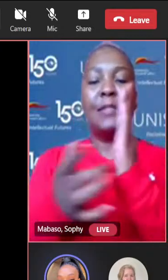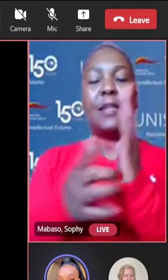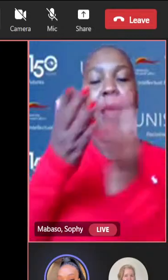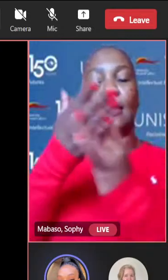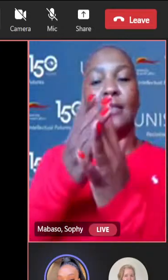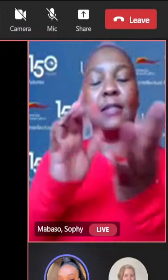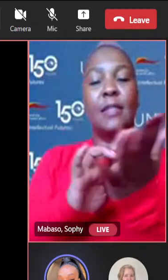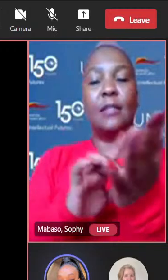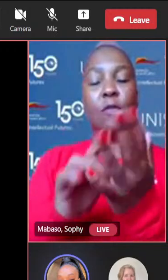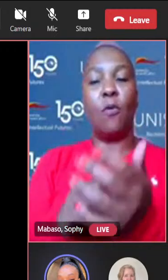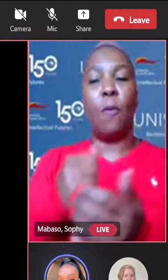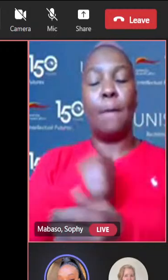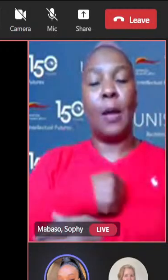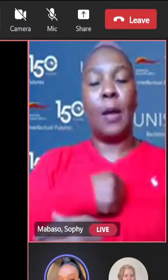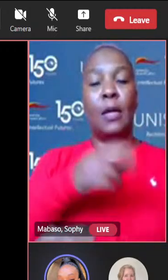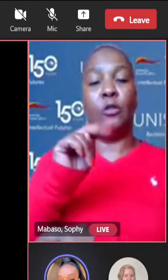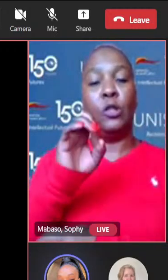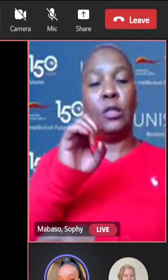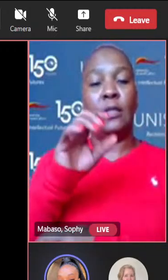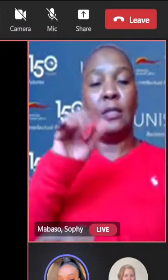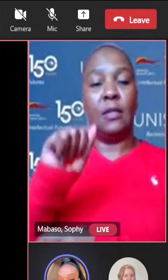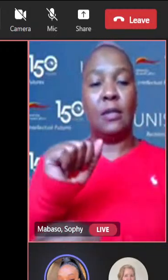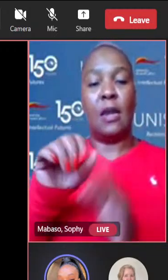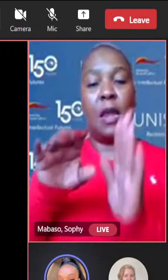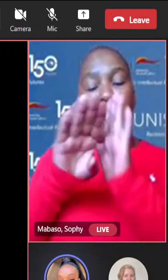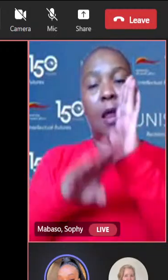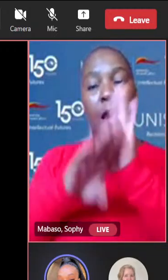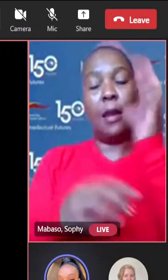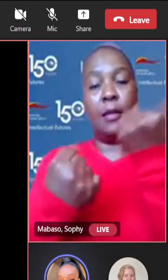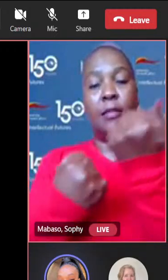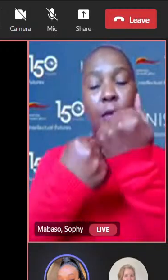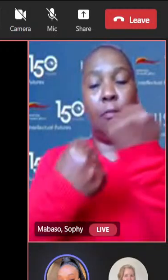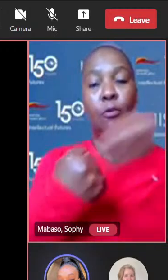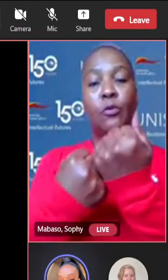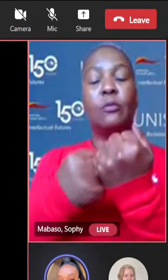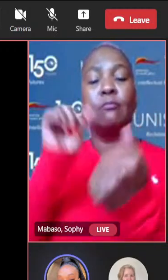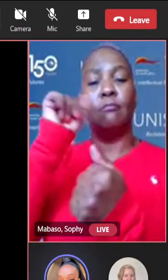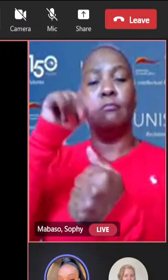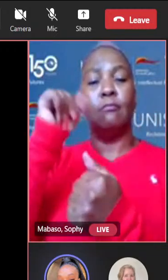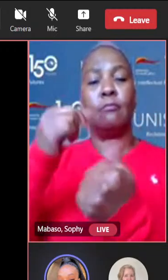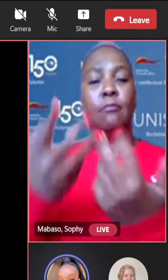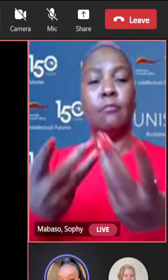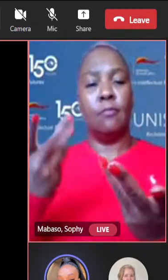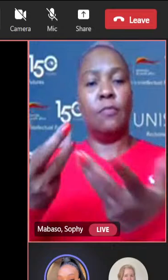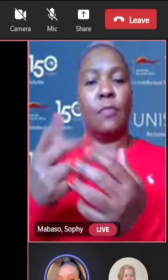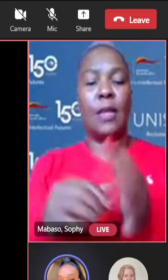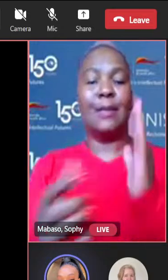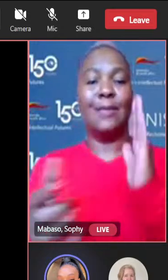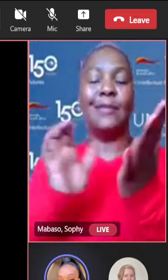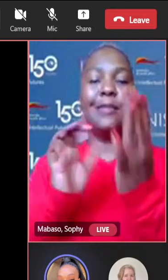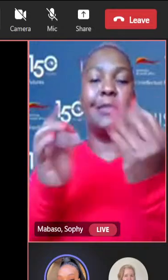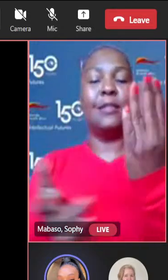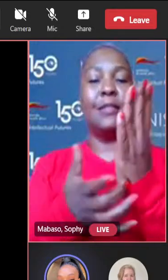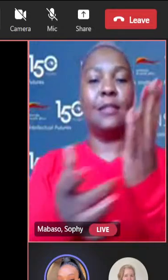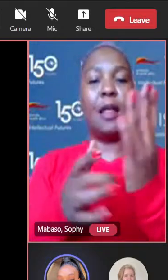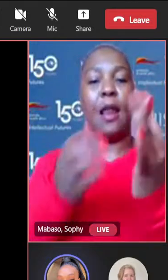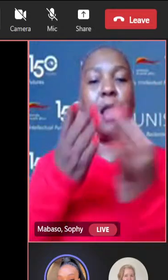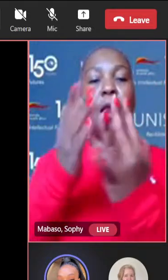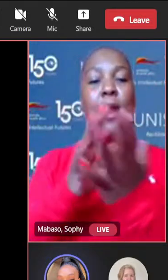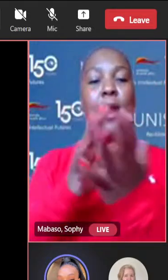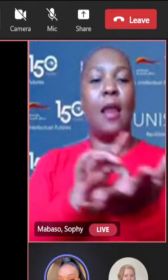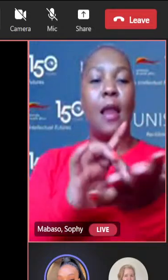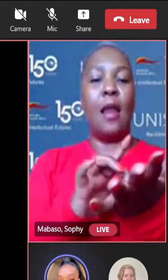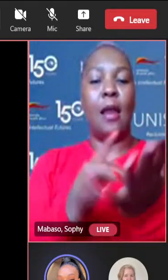My Unisa under support. Yes, there is digital access centers. They are